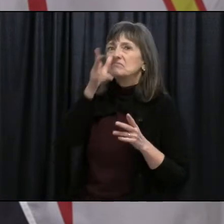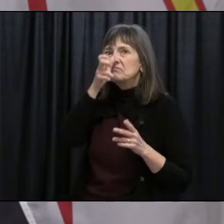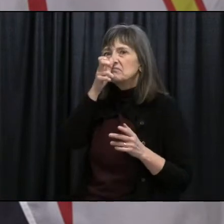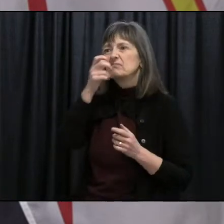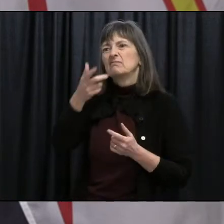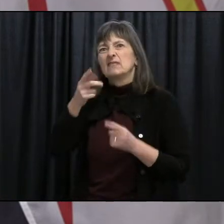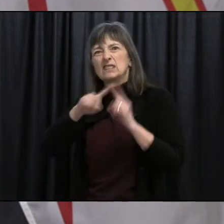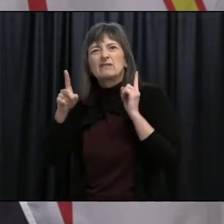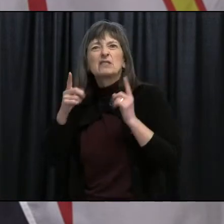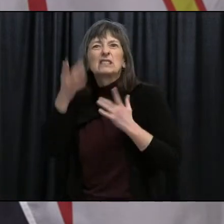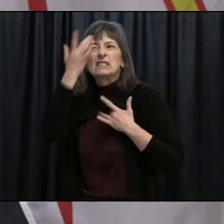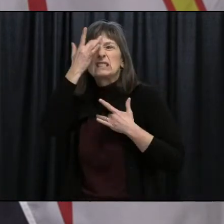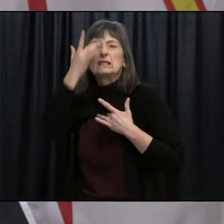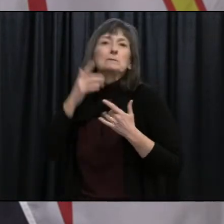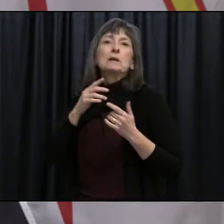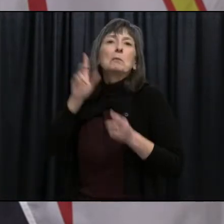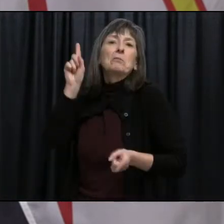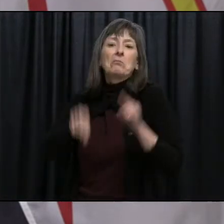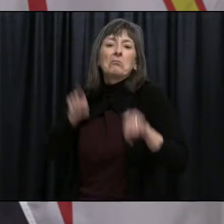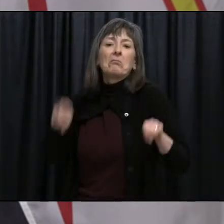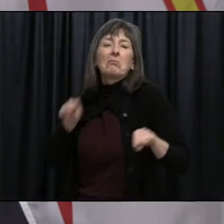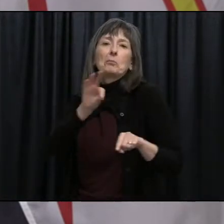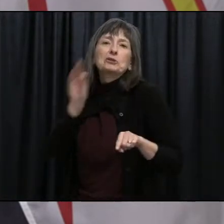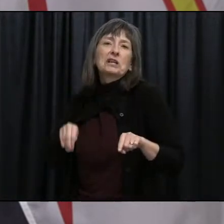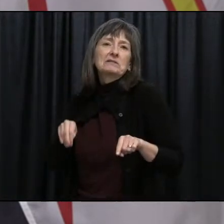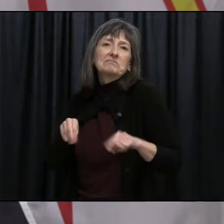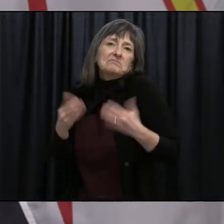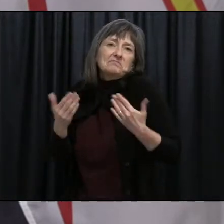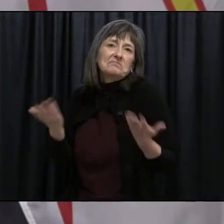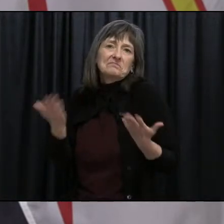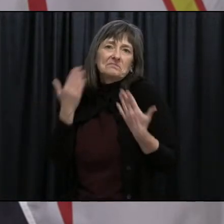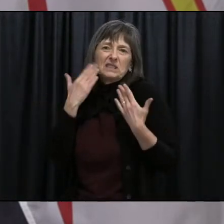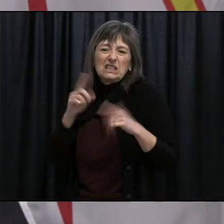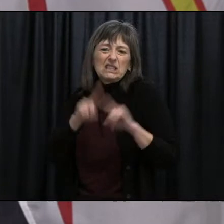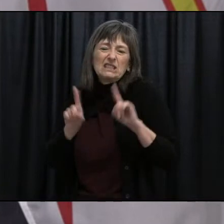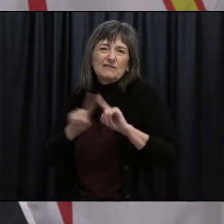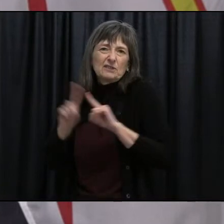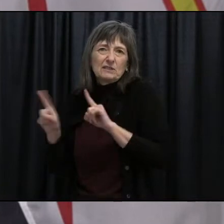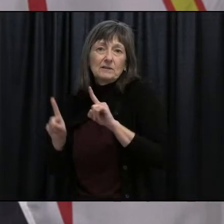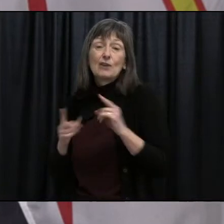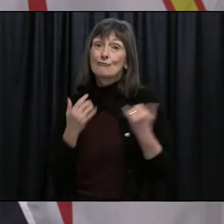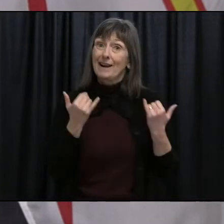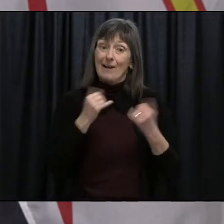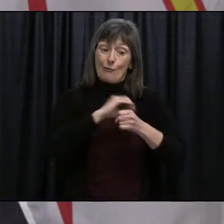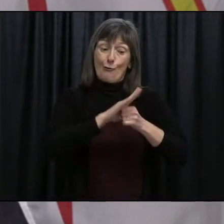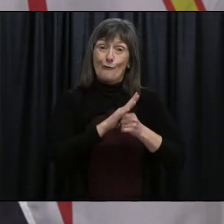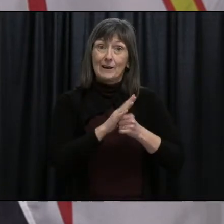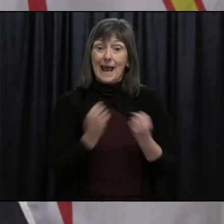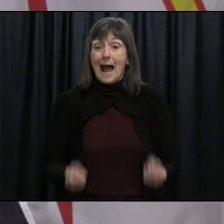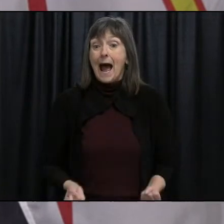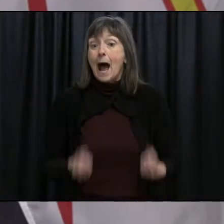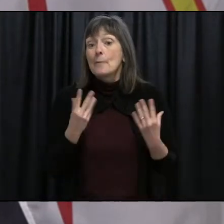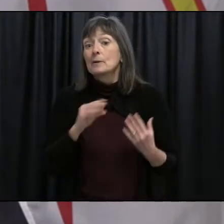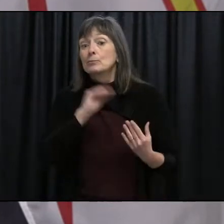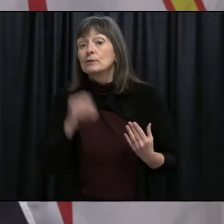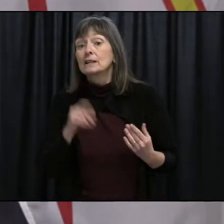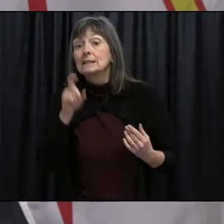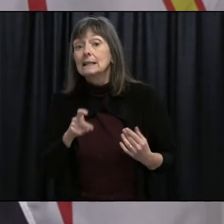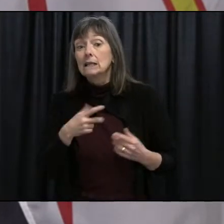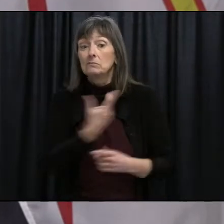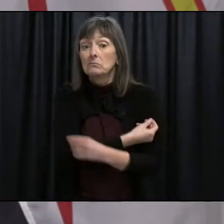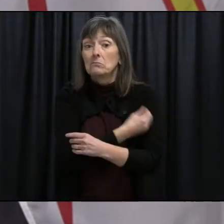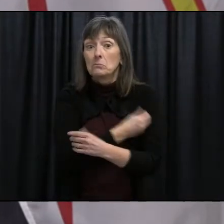well. So, with COVID, I think we're still learning about that information at this point. Certainly, we